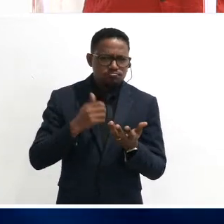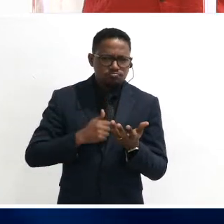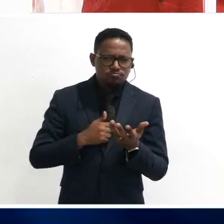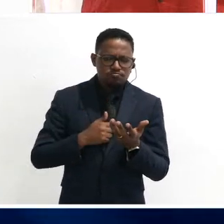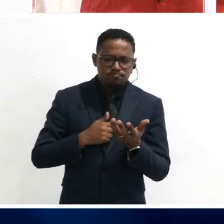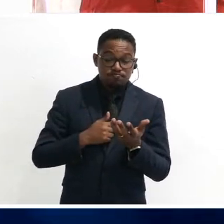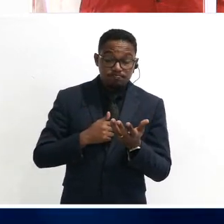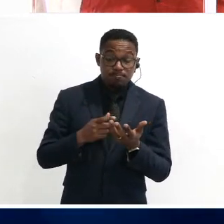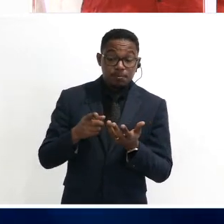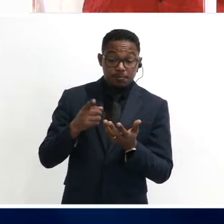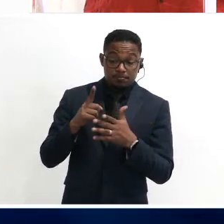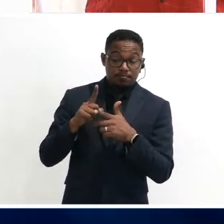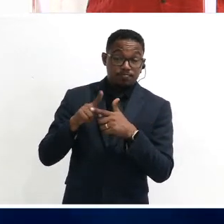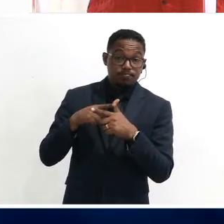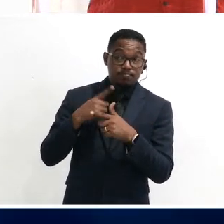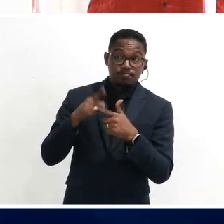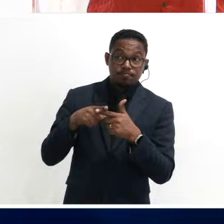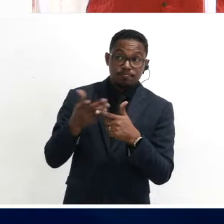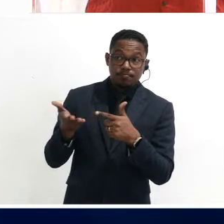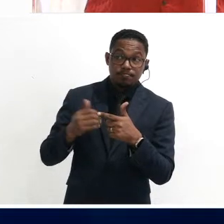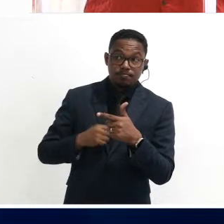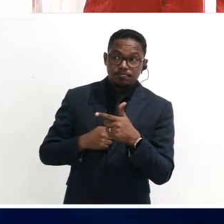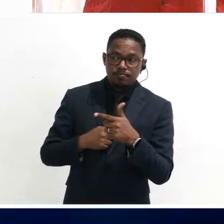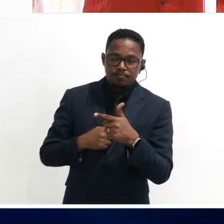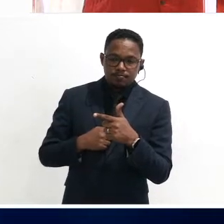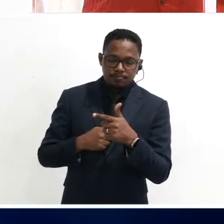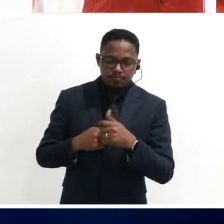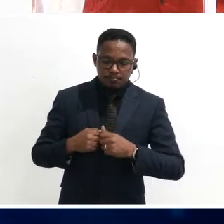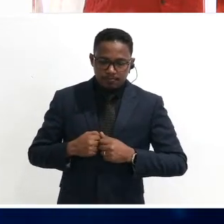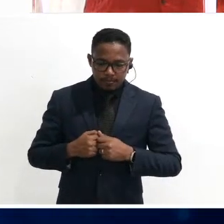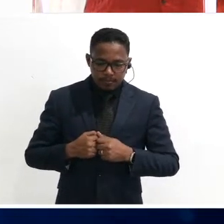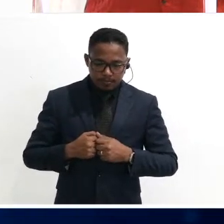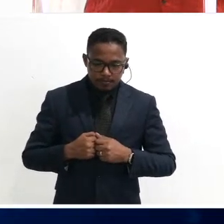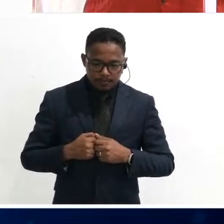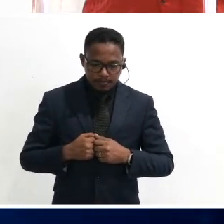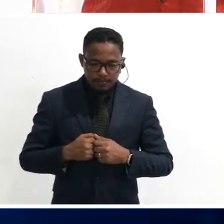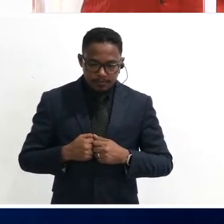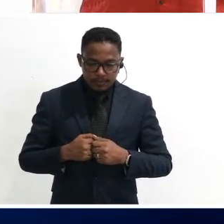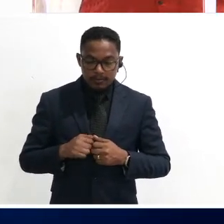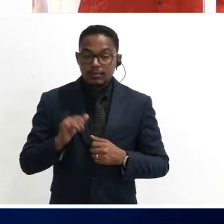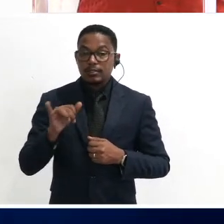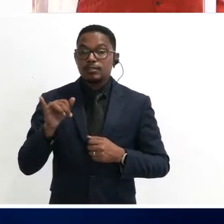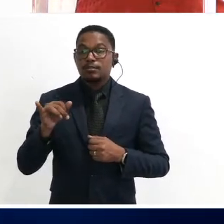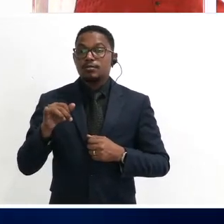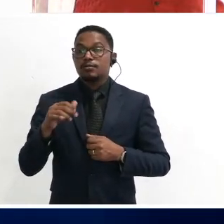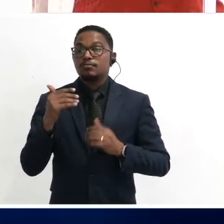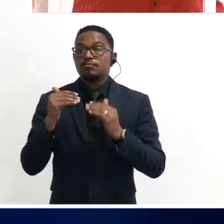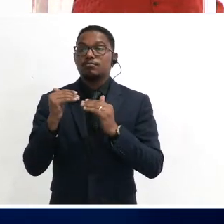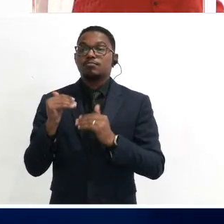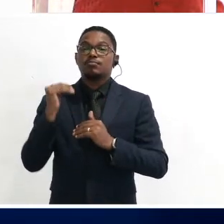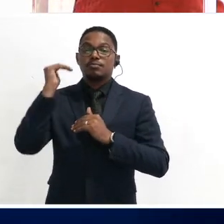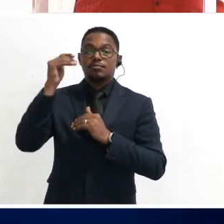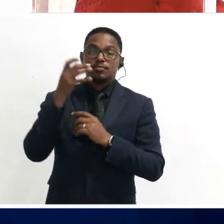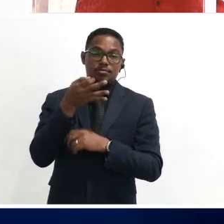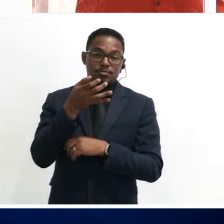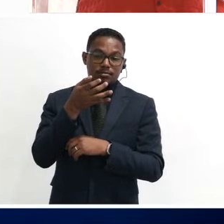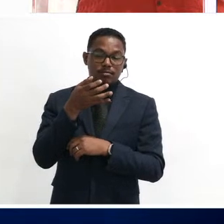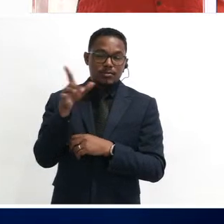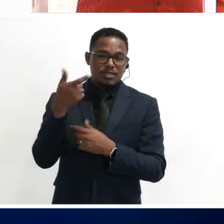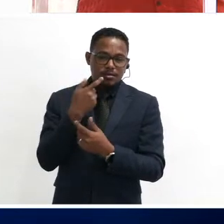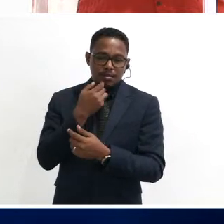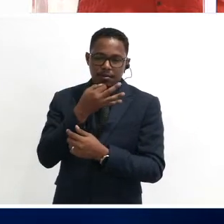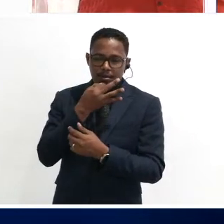So, you know, this is all at the kind of next level of packaging, but this is what our package needs to connect